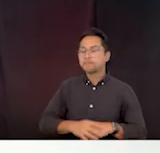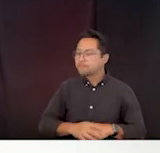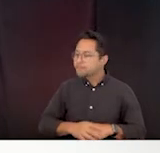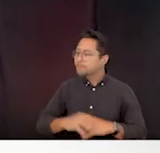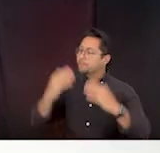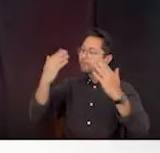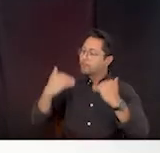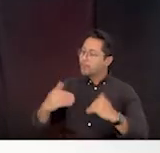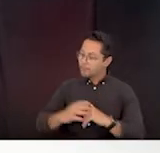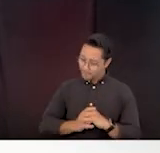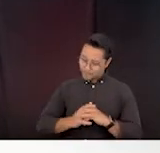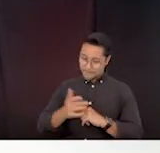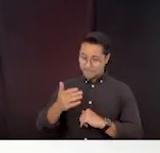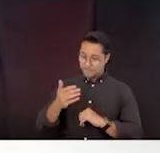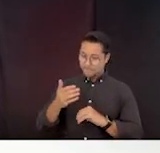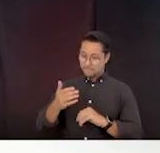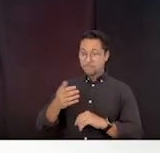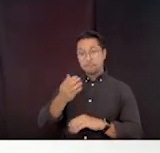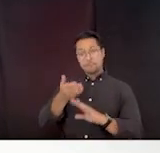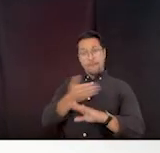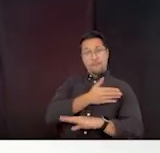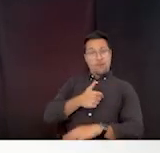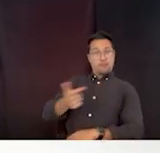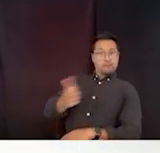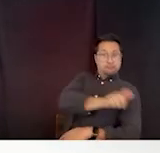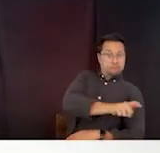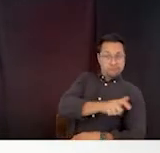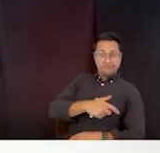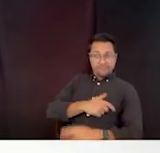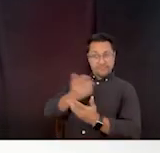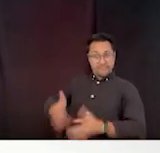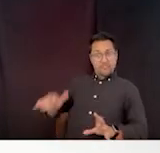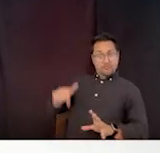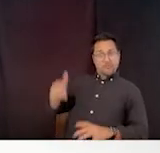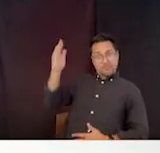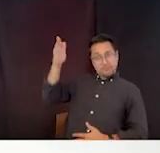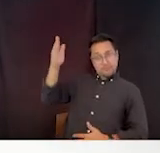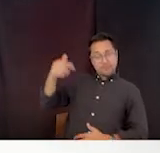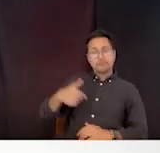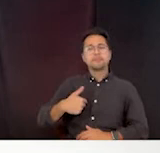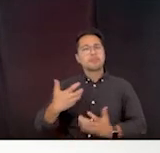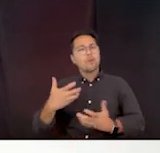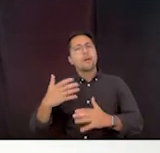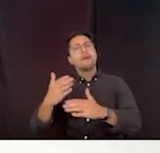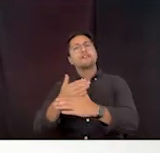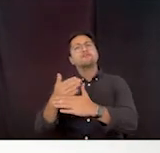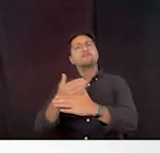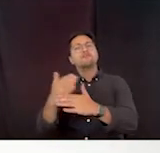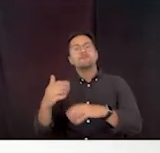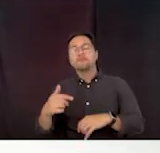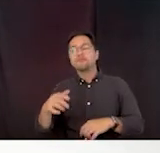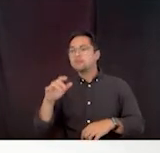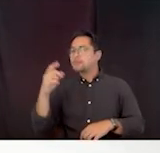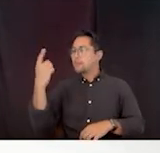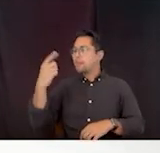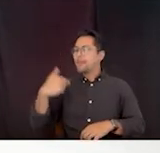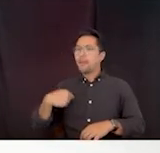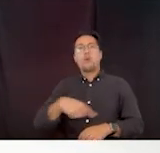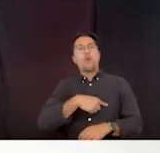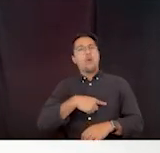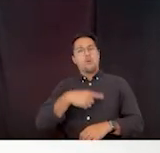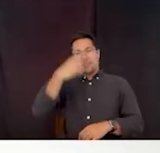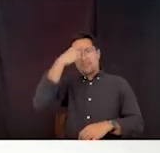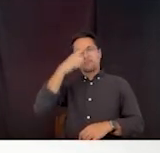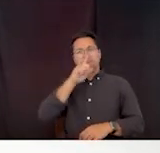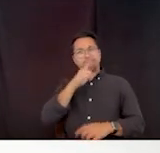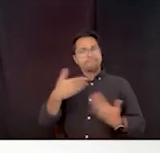And before I turn it back over to Dr. Hans to wrap us up, I wanted to share something that we all find is